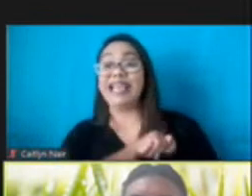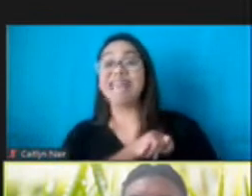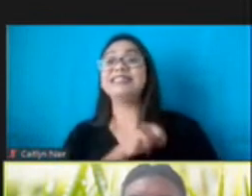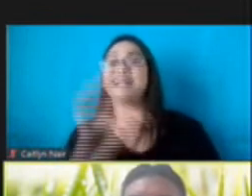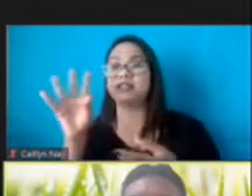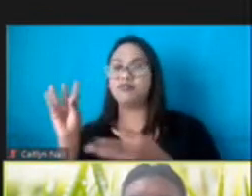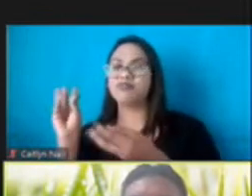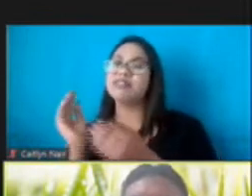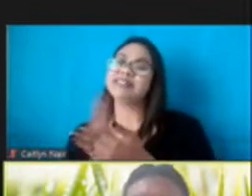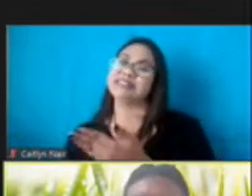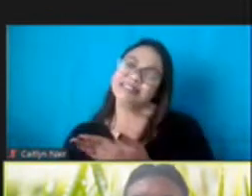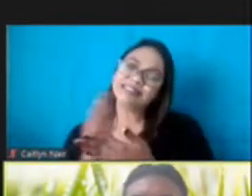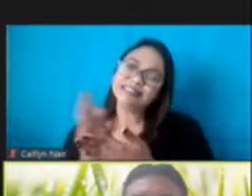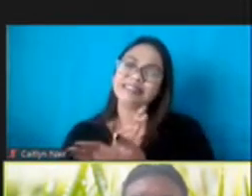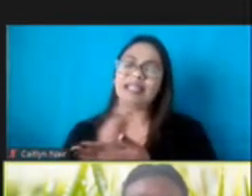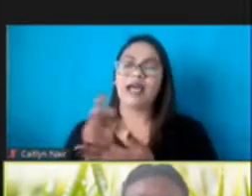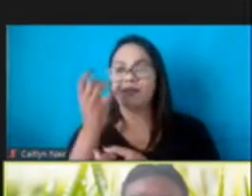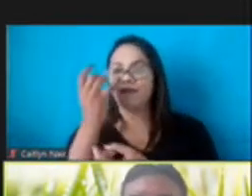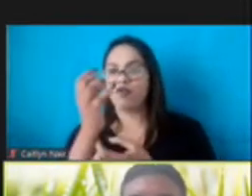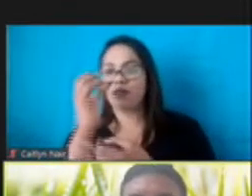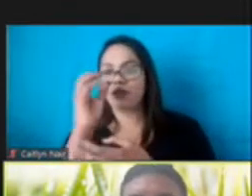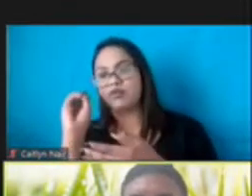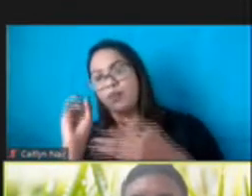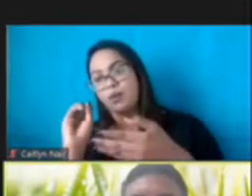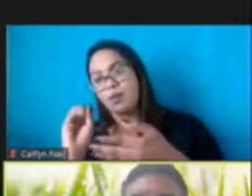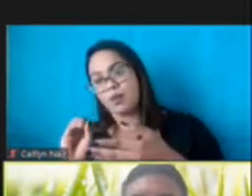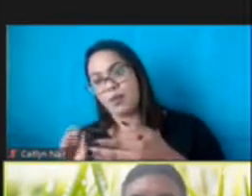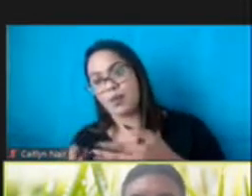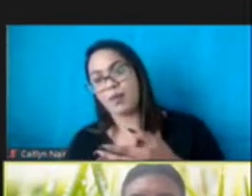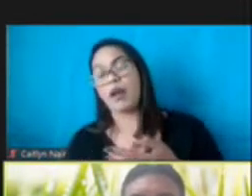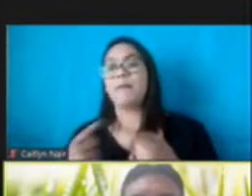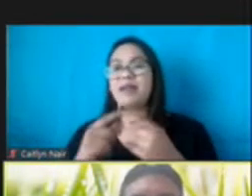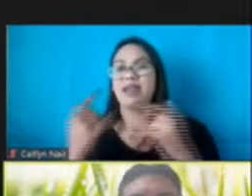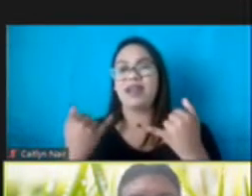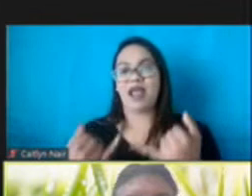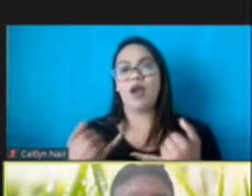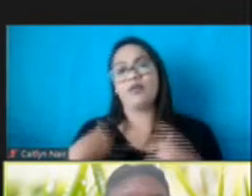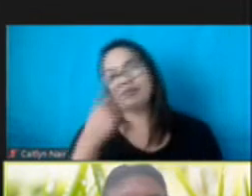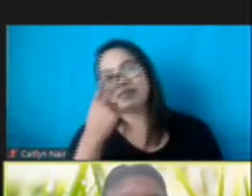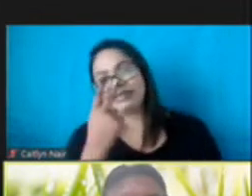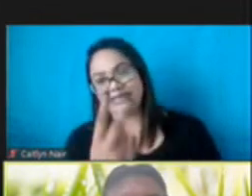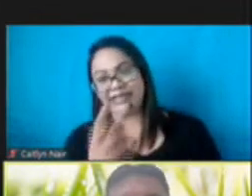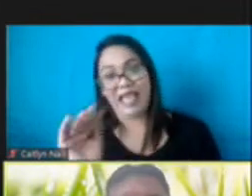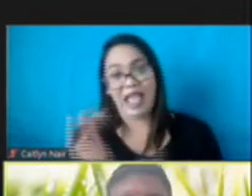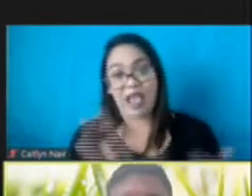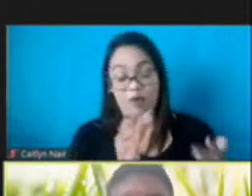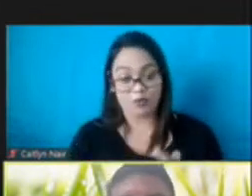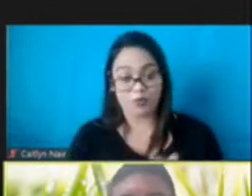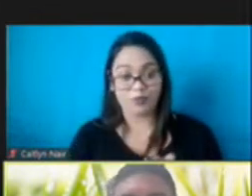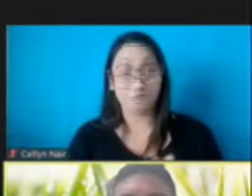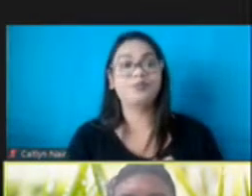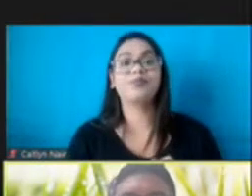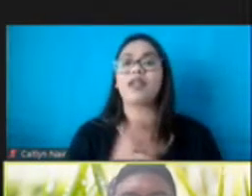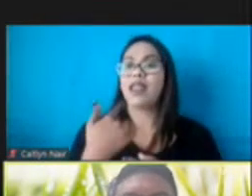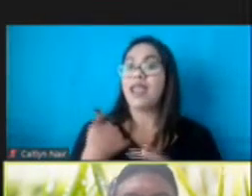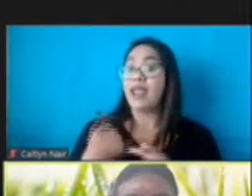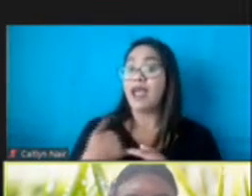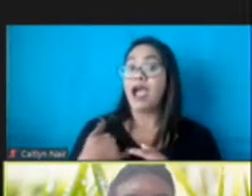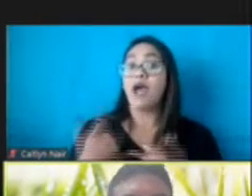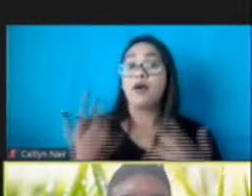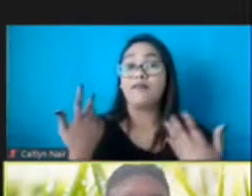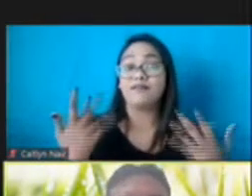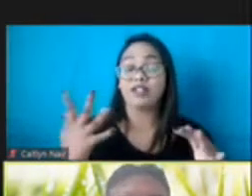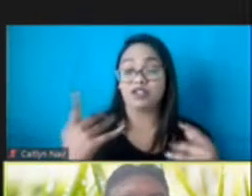data on the DHIS, but it's something we need to look at. So having said that, we're also dealing with